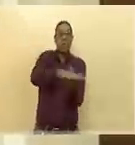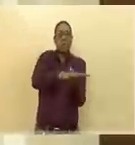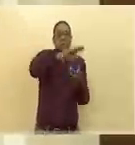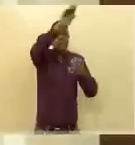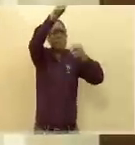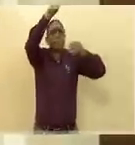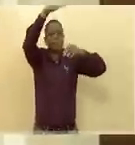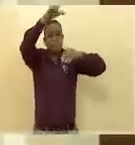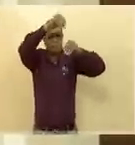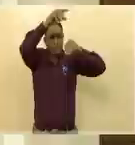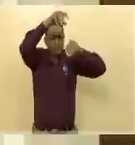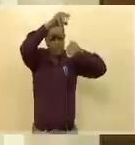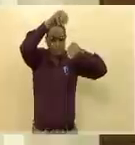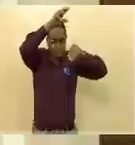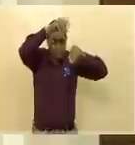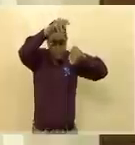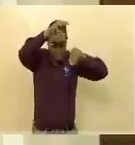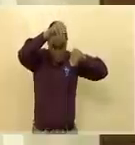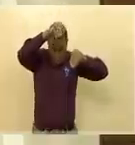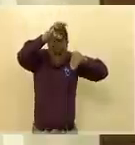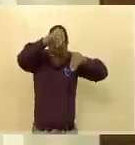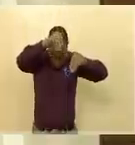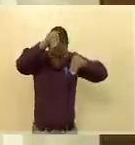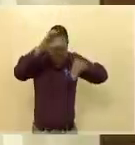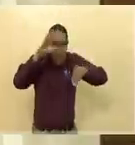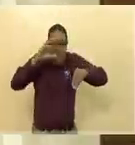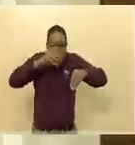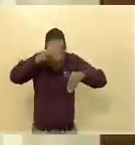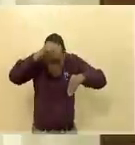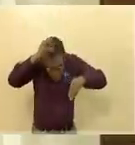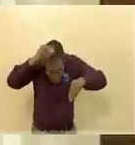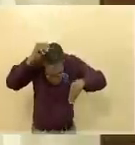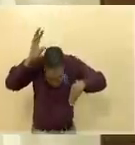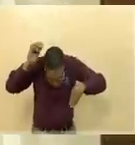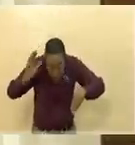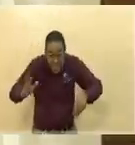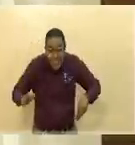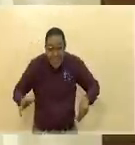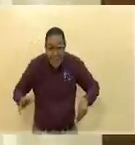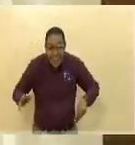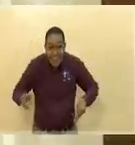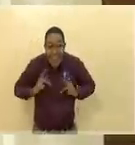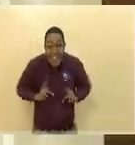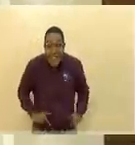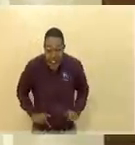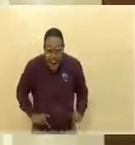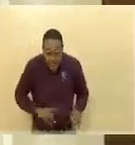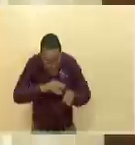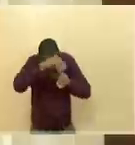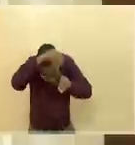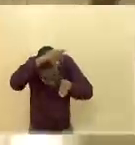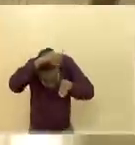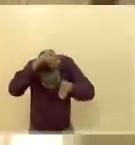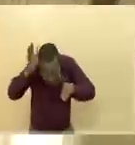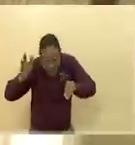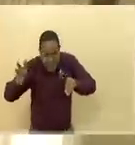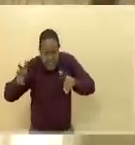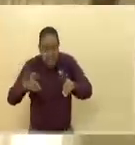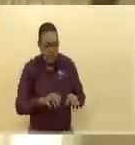thousands, millions of records that are there to find your birth certificate.